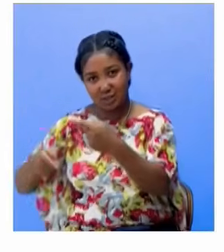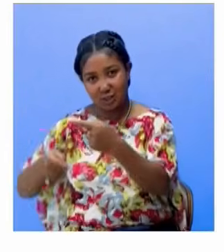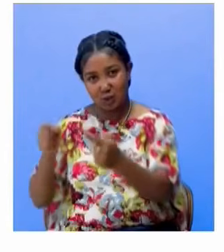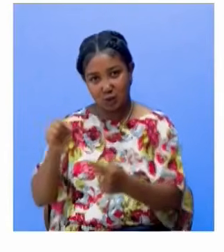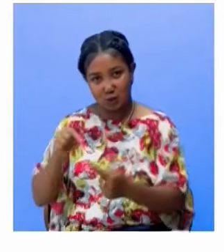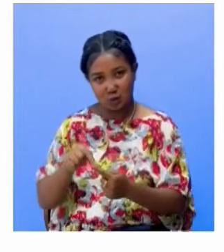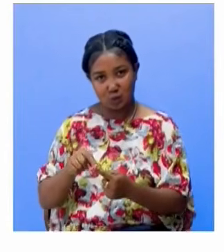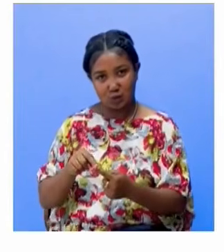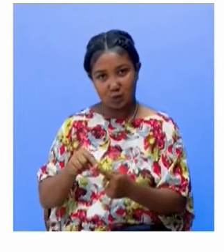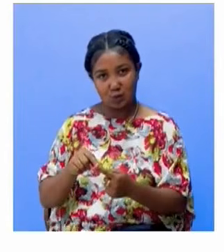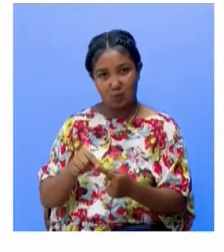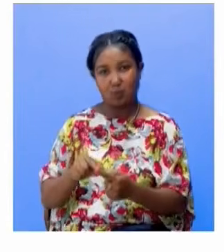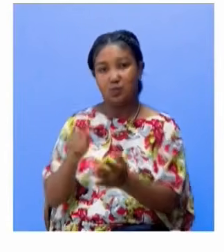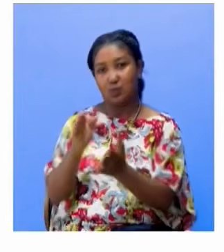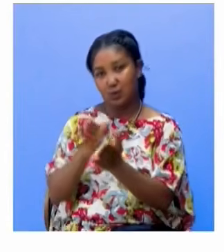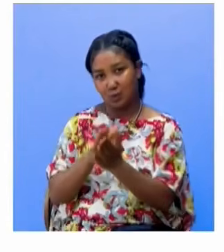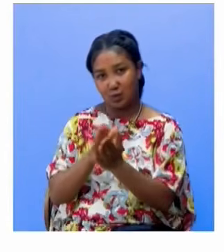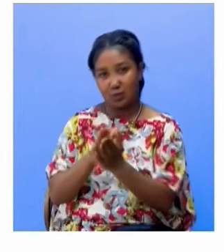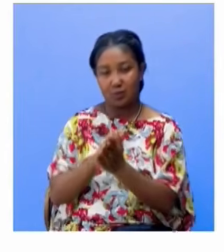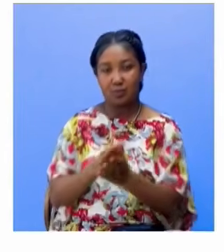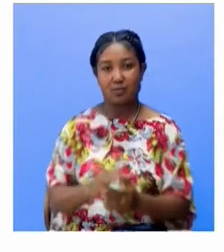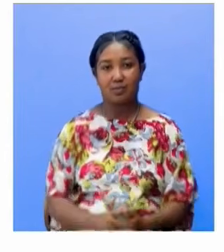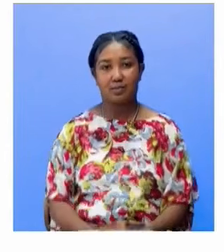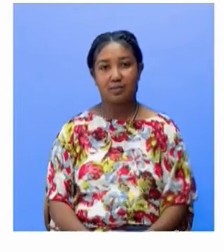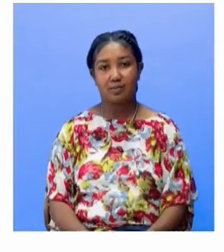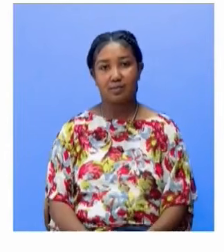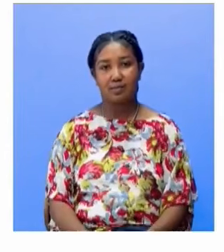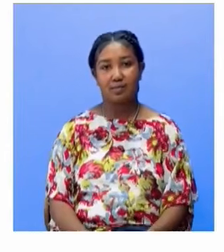to school